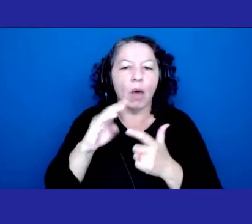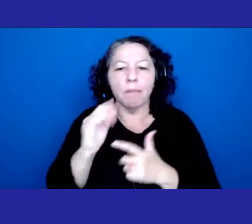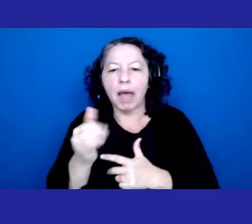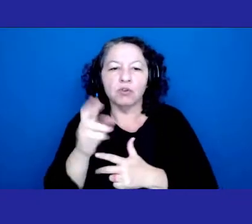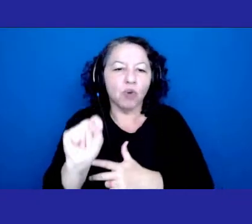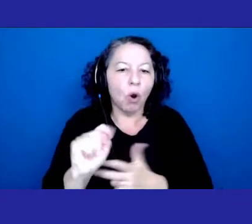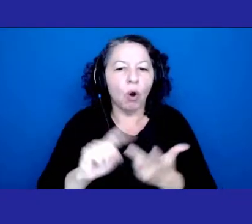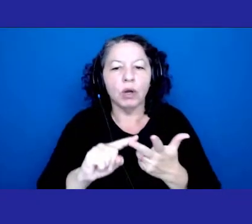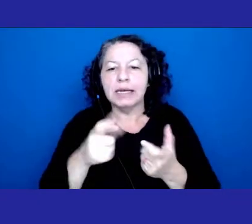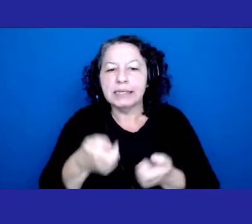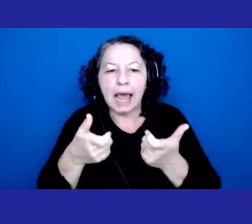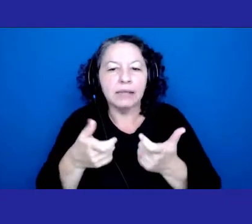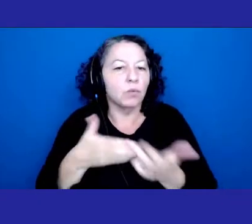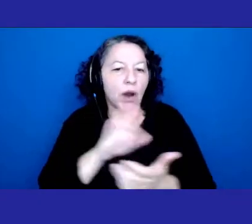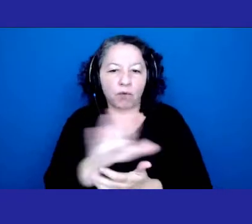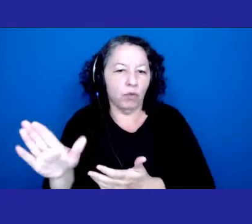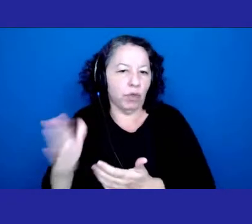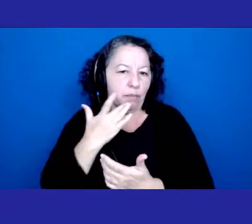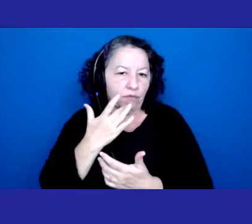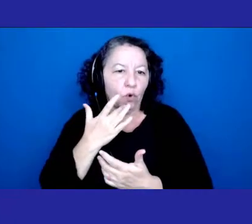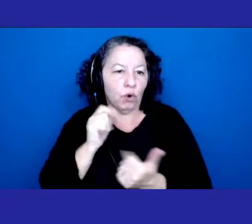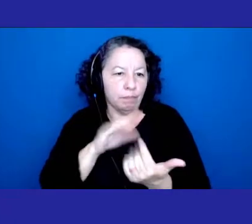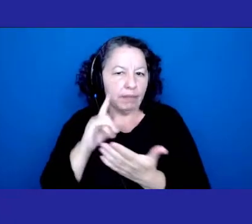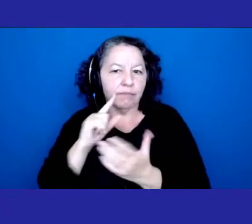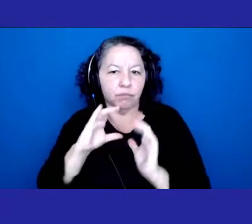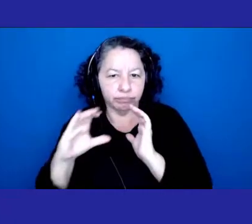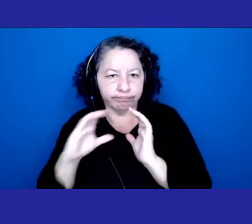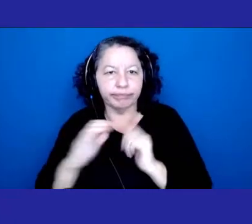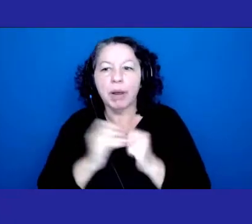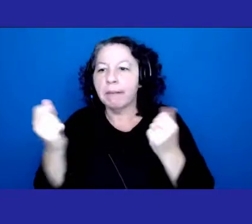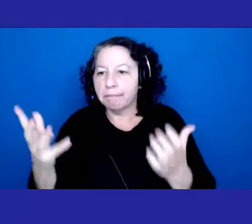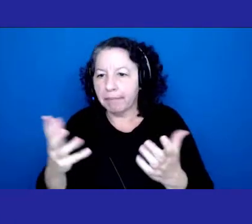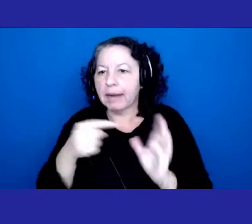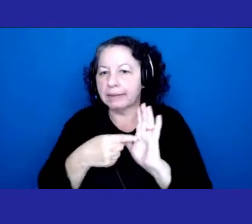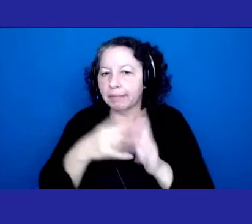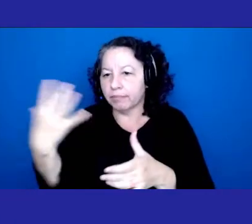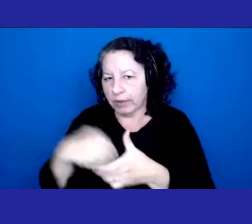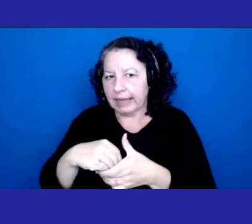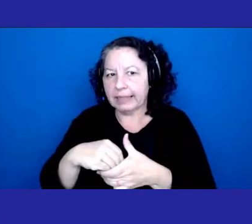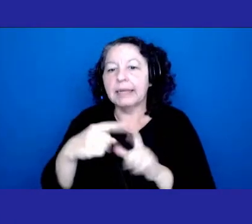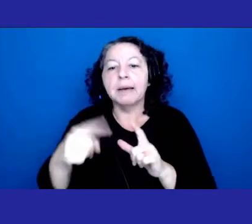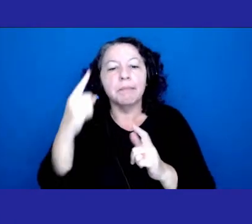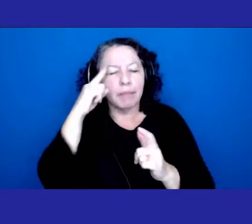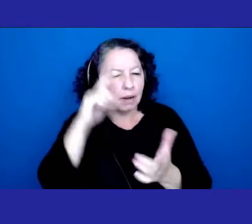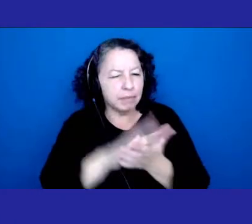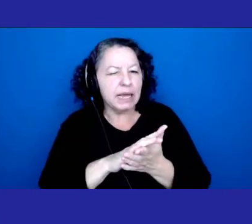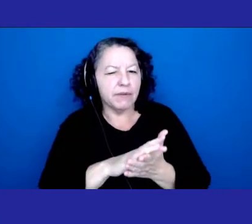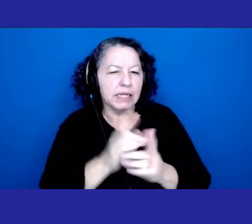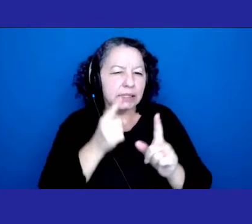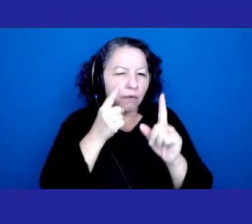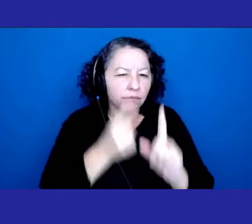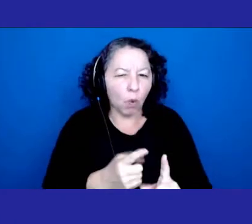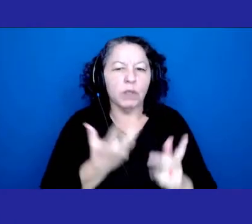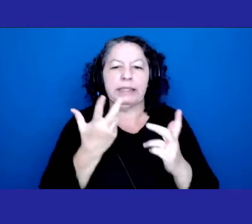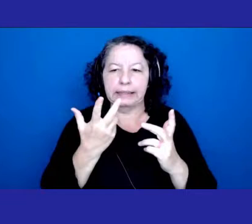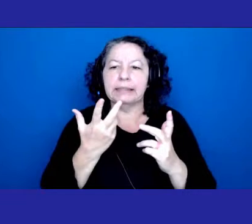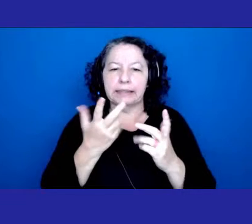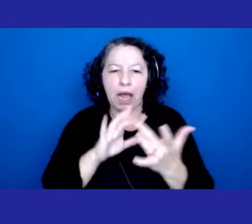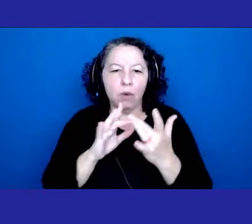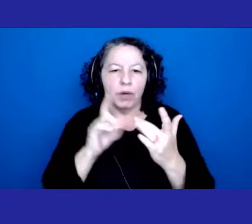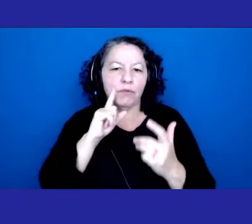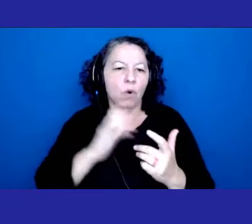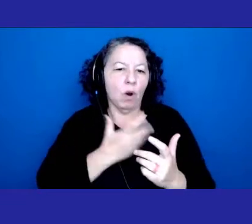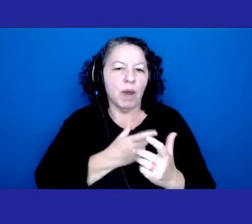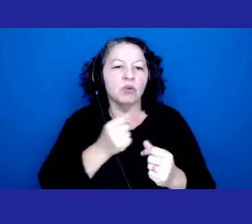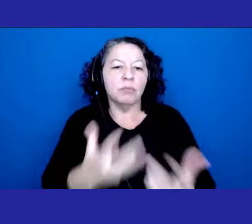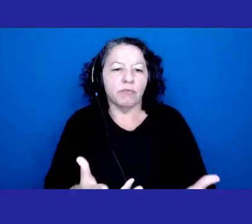it could be what they prefer. There's a lot of examples within that, but I think it's the targeted outreach to our patients to get them the care that they need.